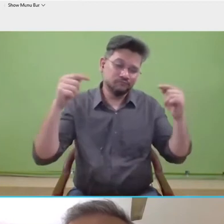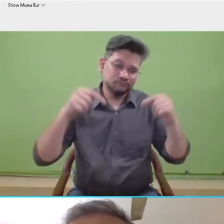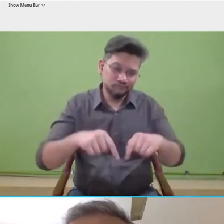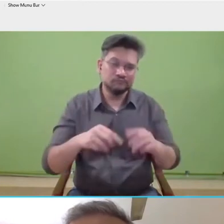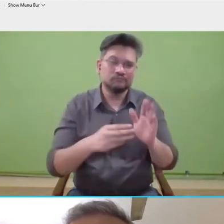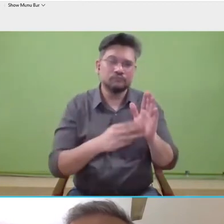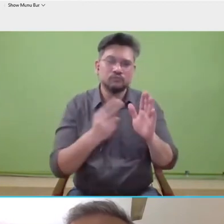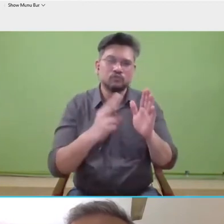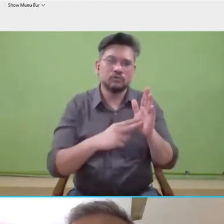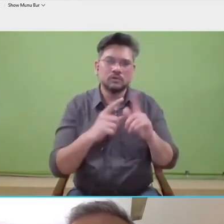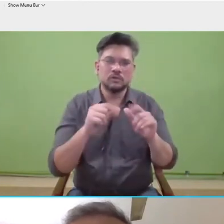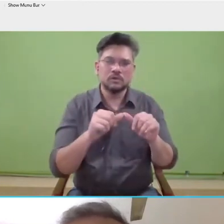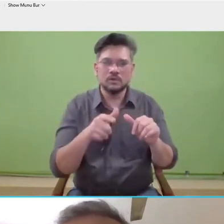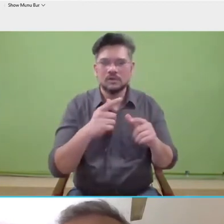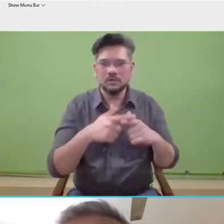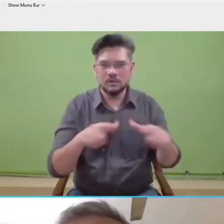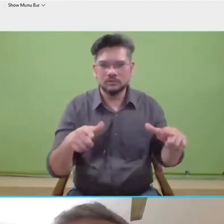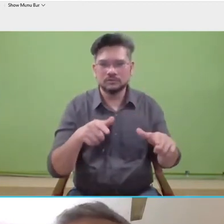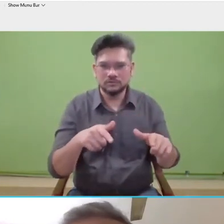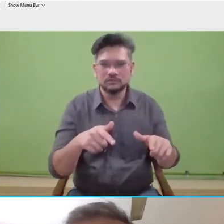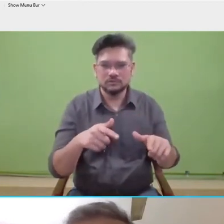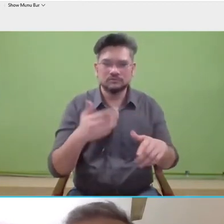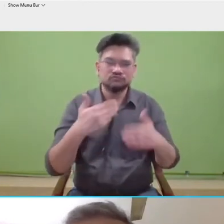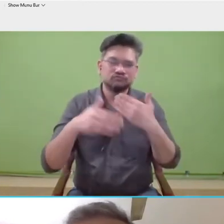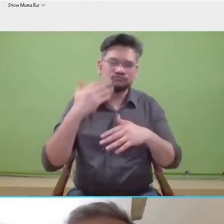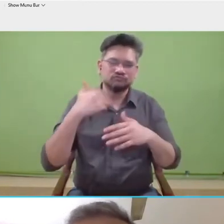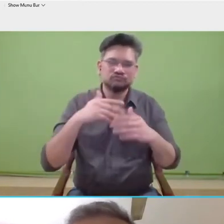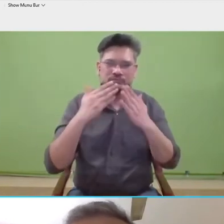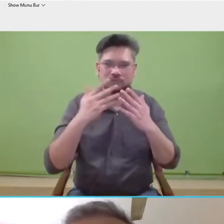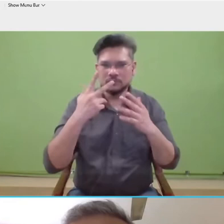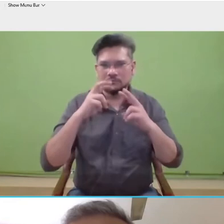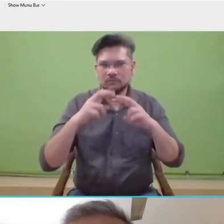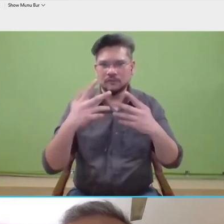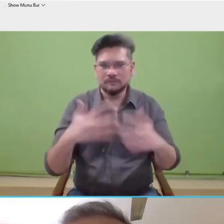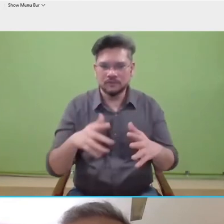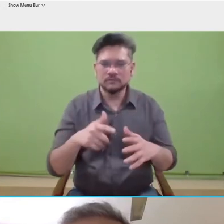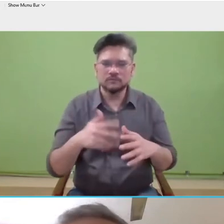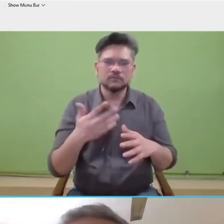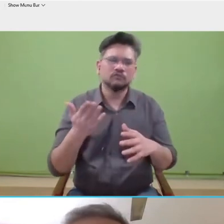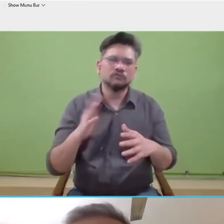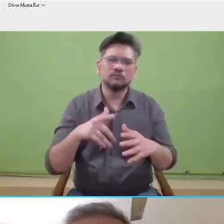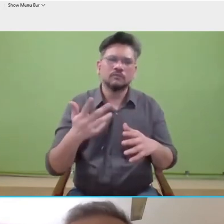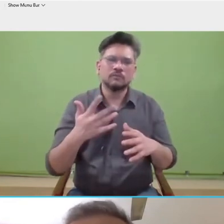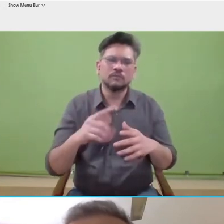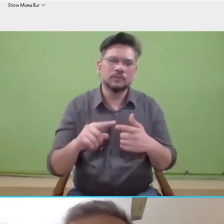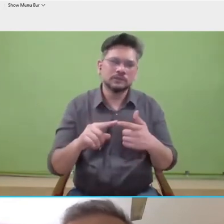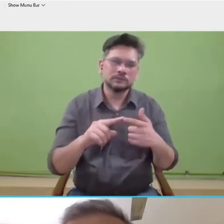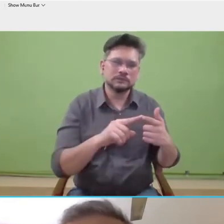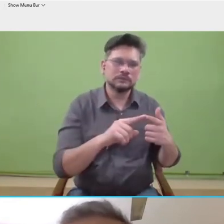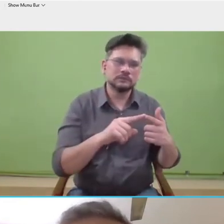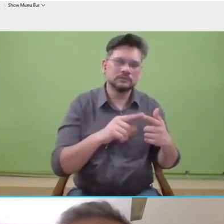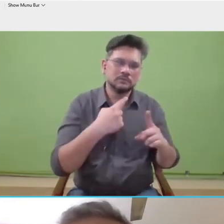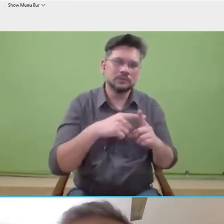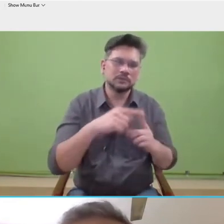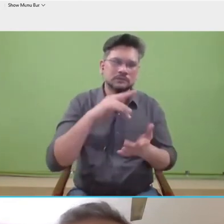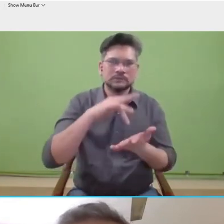and they're mostly concentrated in east and central india an isolated group in somewhere